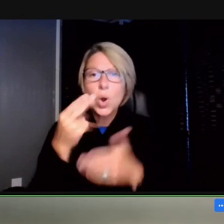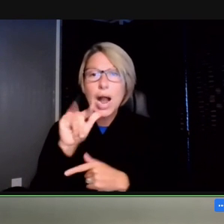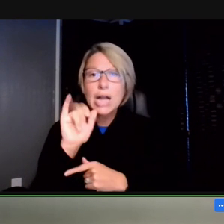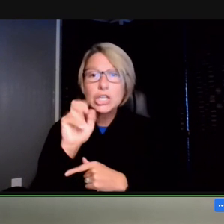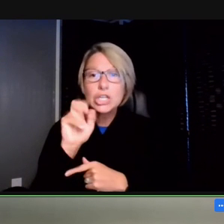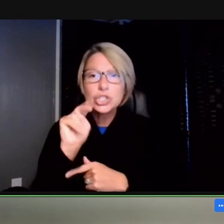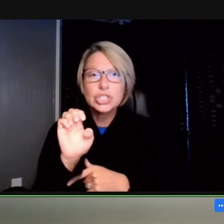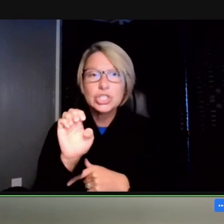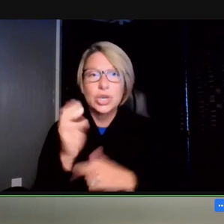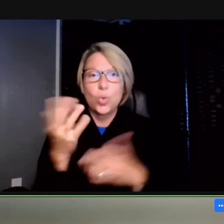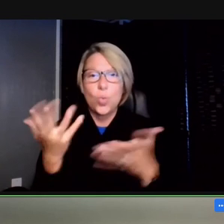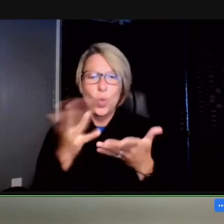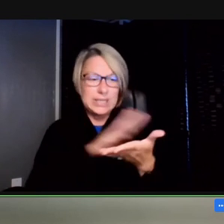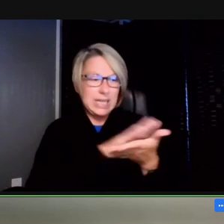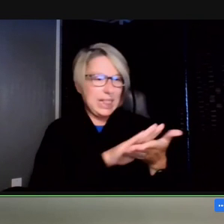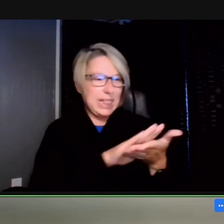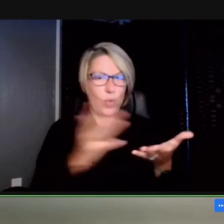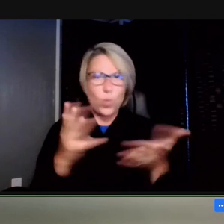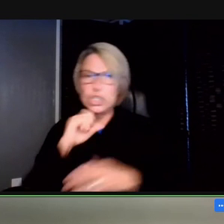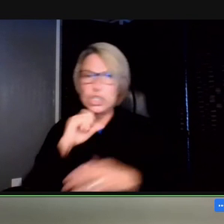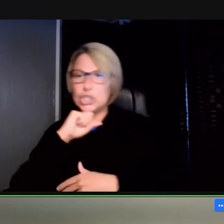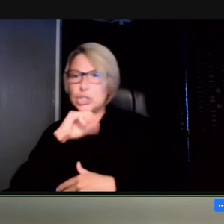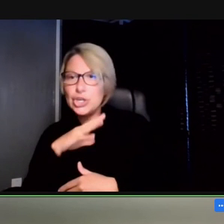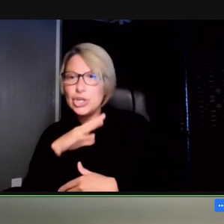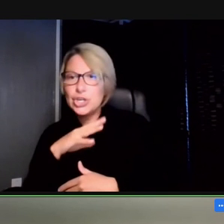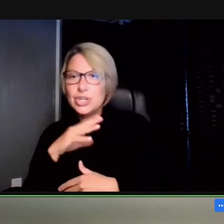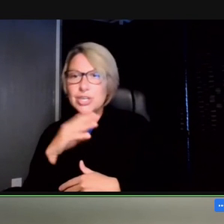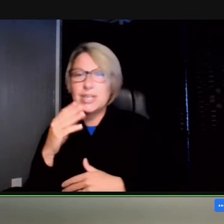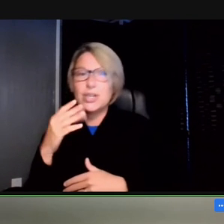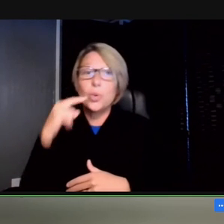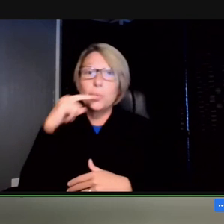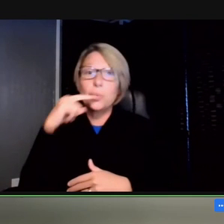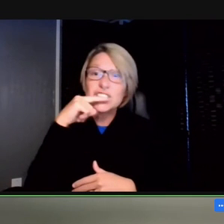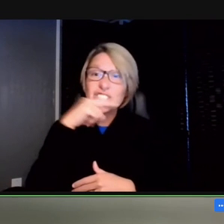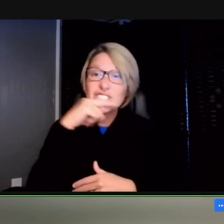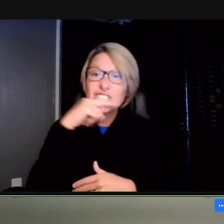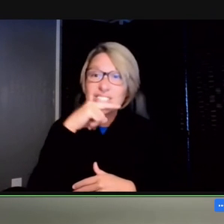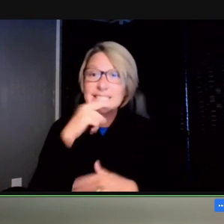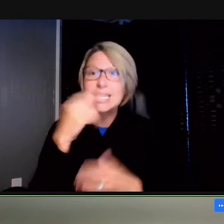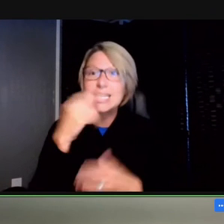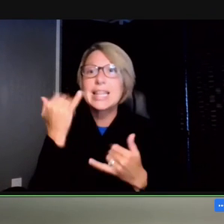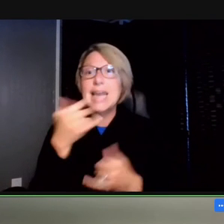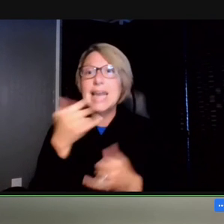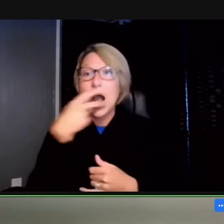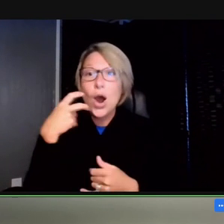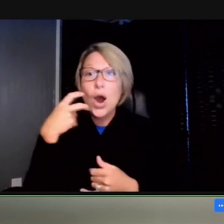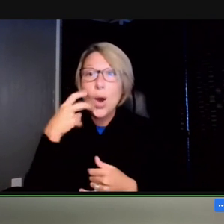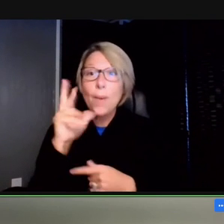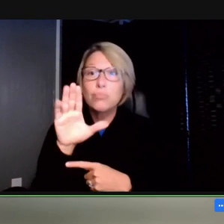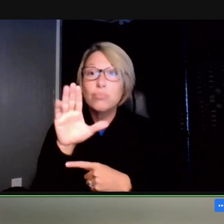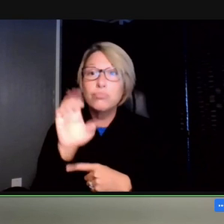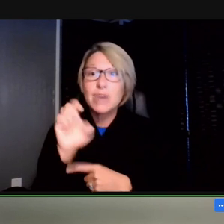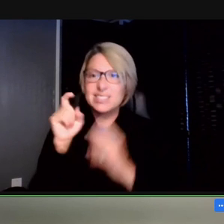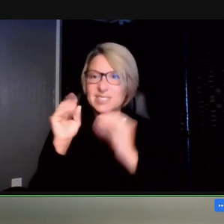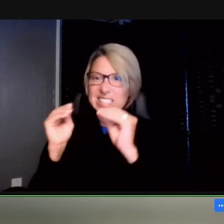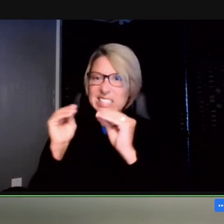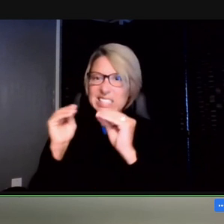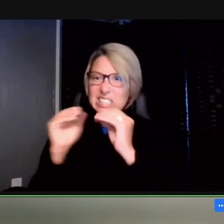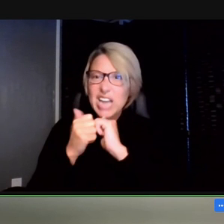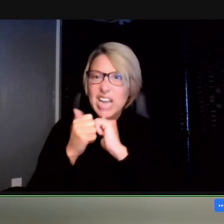toothbrush, brushing your teeth. They might have braces. Now you have to teach them about brace care, hair